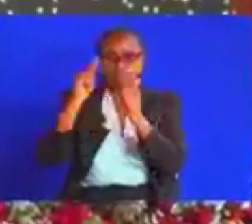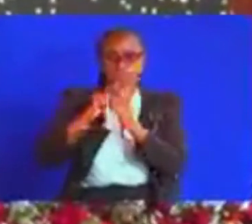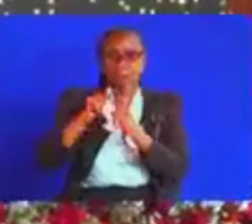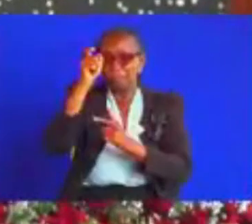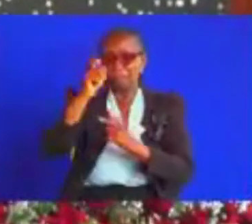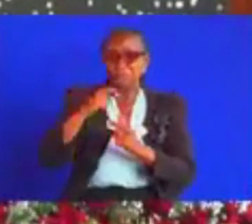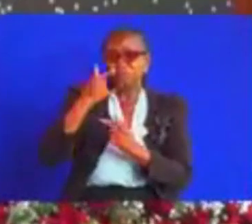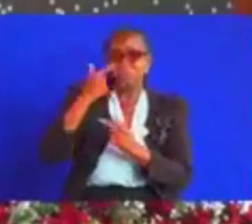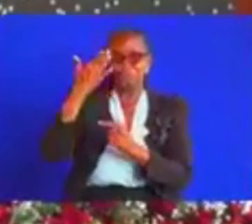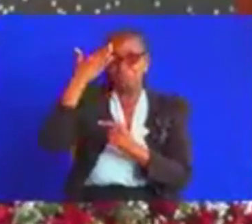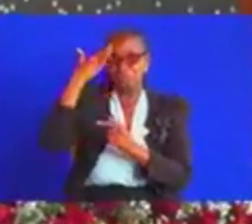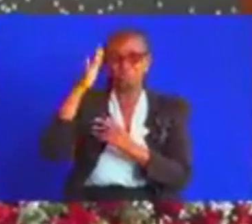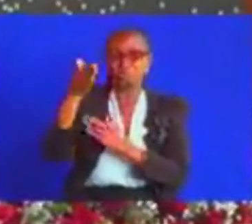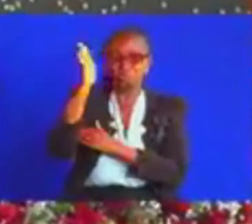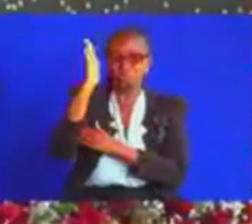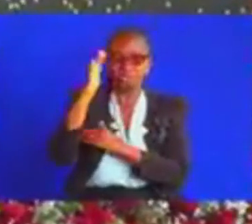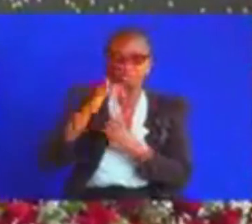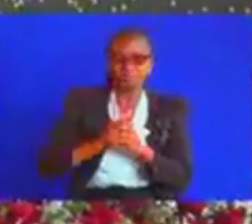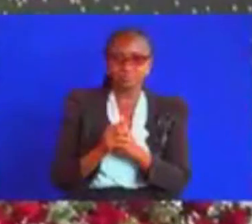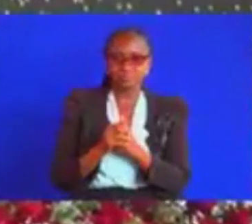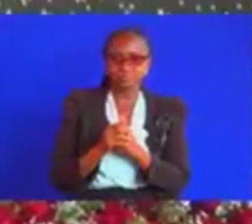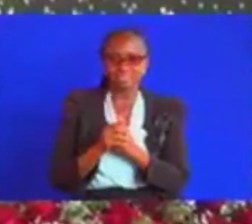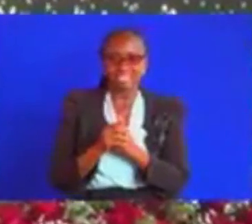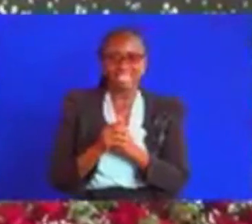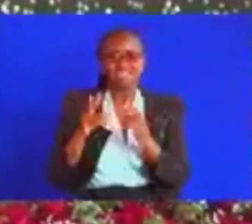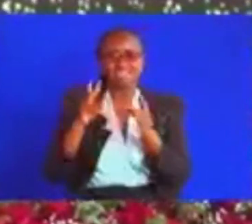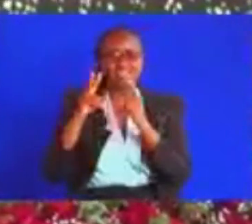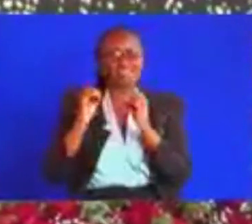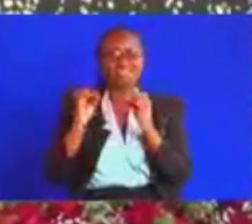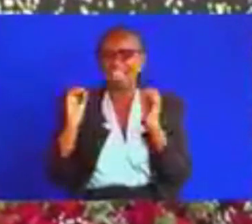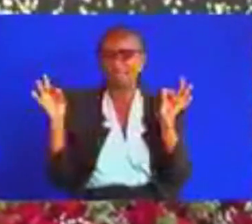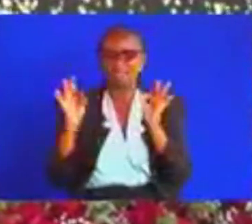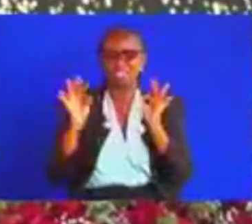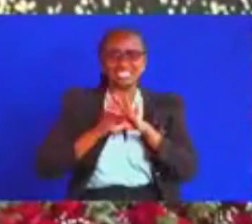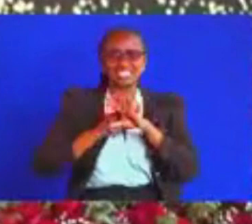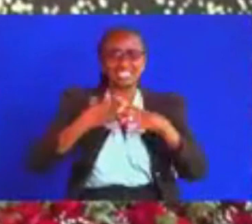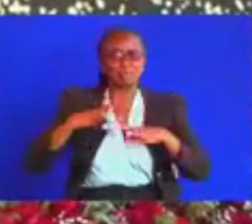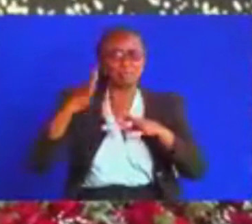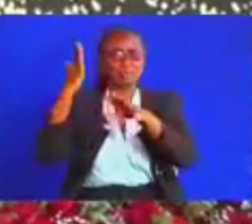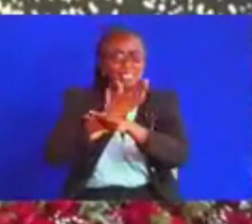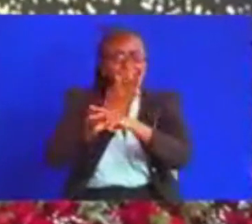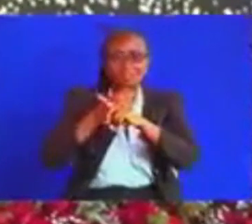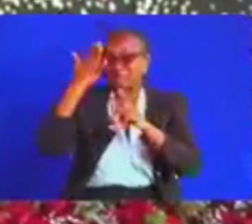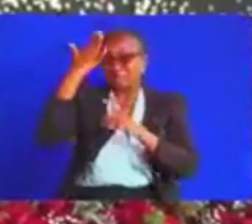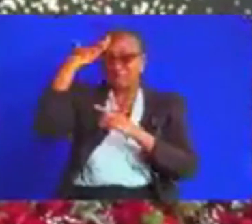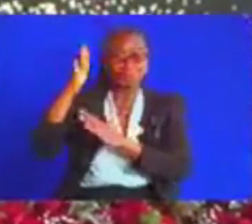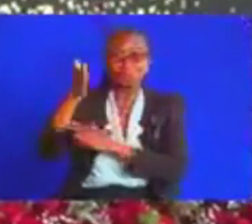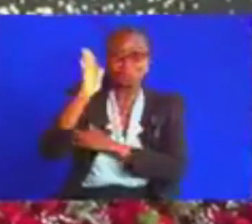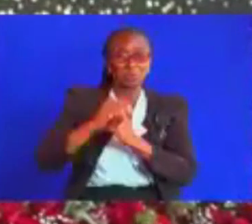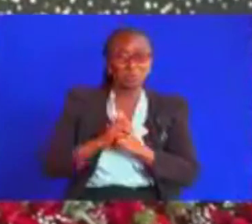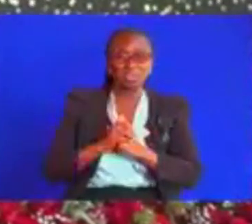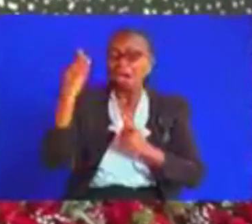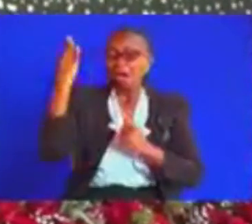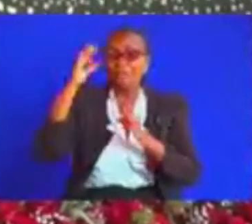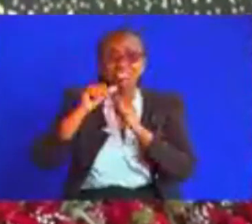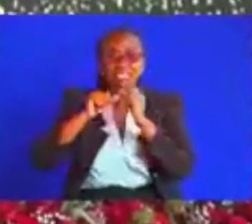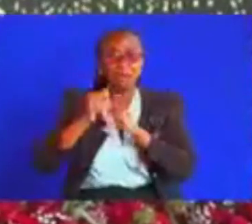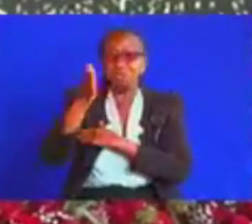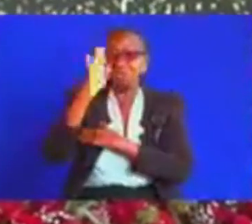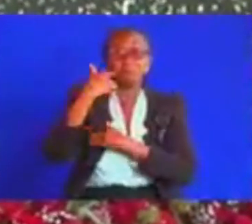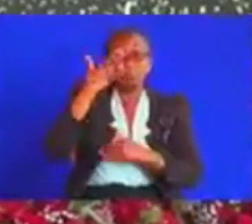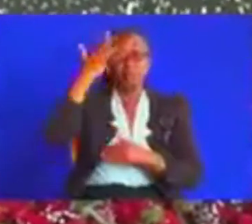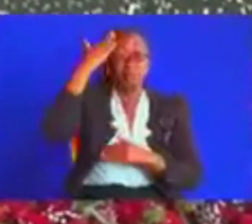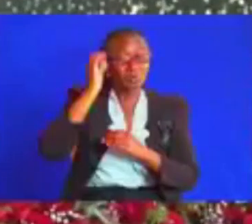God. Isn't it amazing that today there are people singing to an unknown God, preaching about an unknown